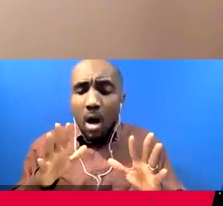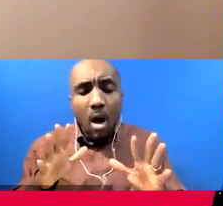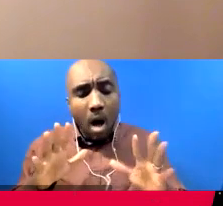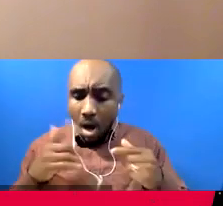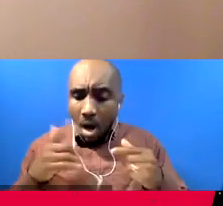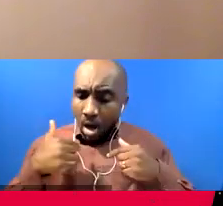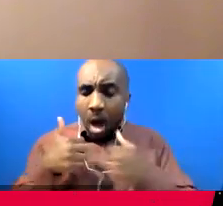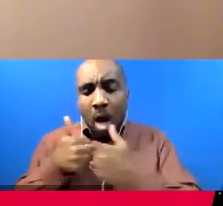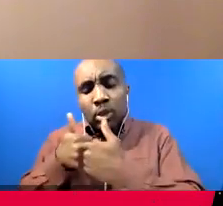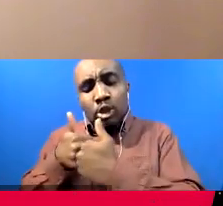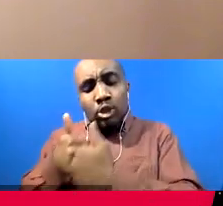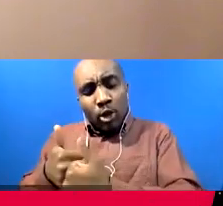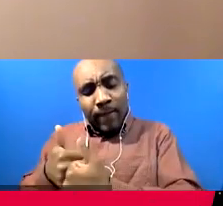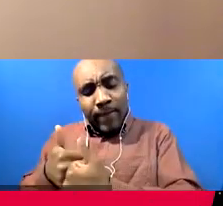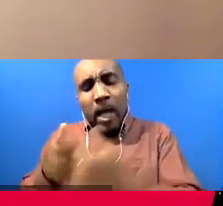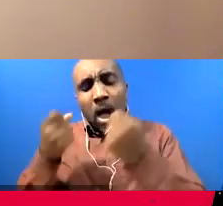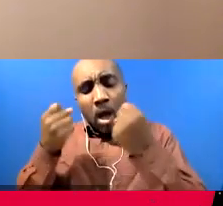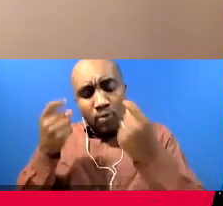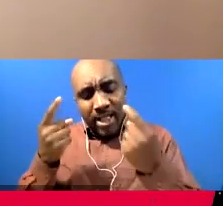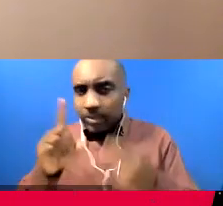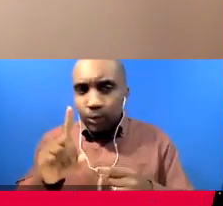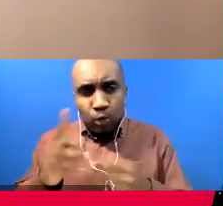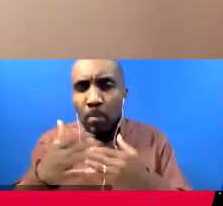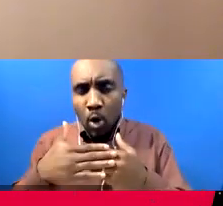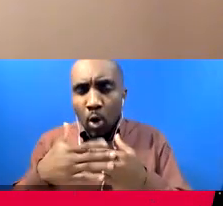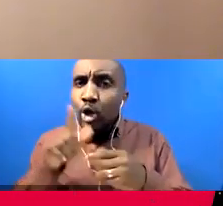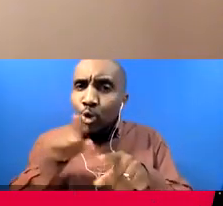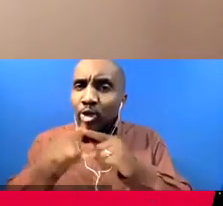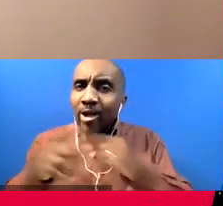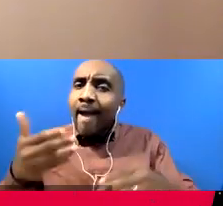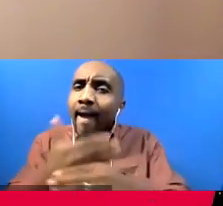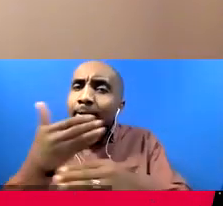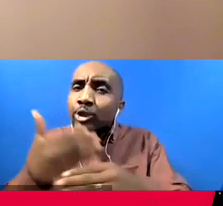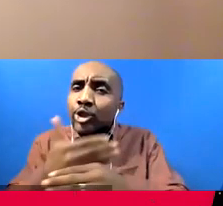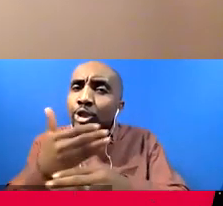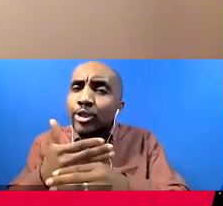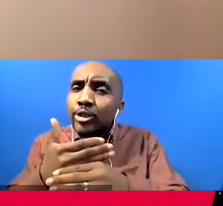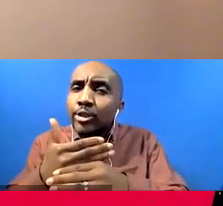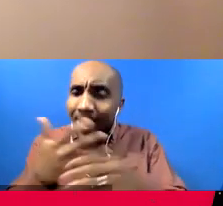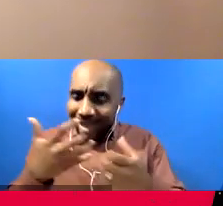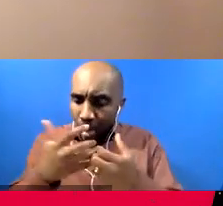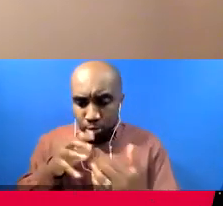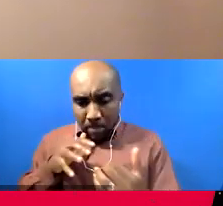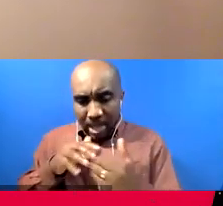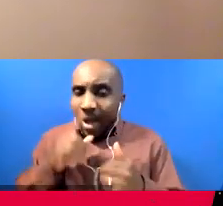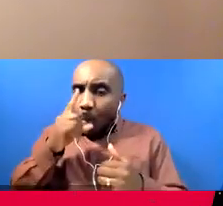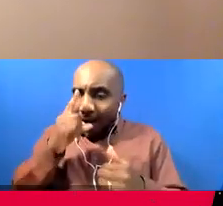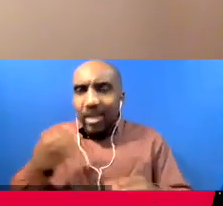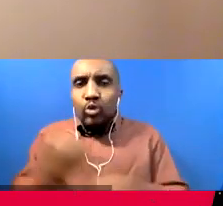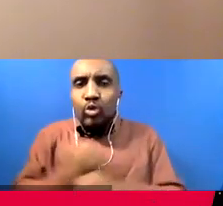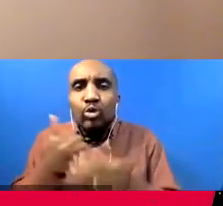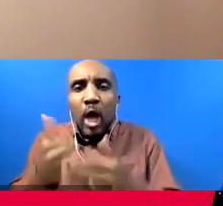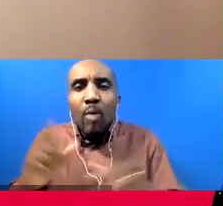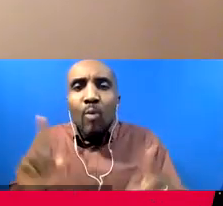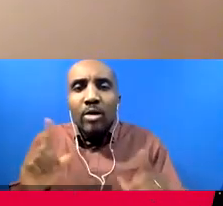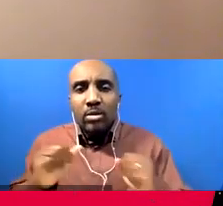just, you know, saying that you recognize that you're in solidarity, but more that you are taking the steps that best